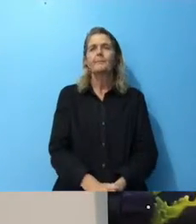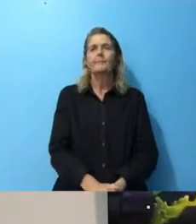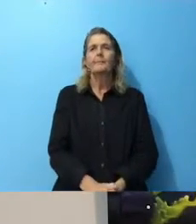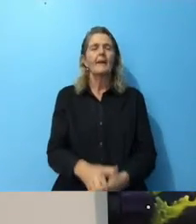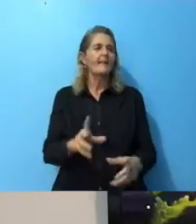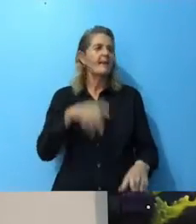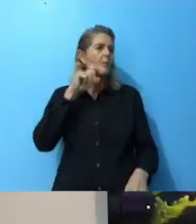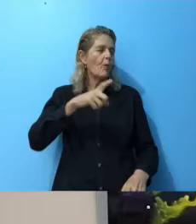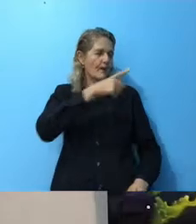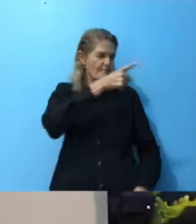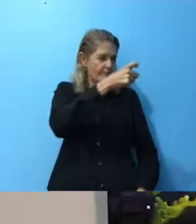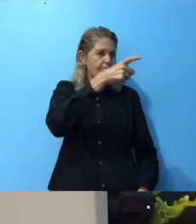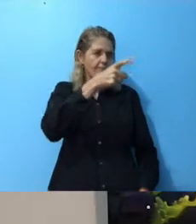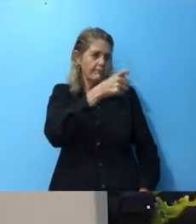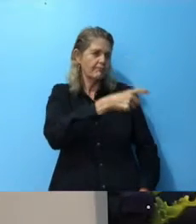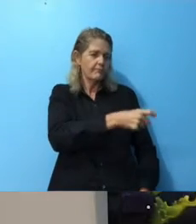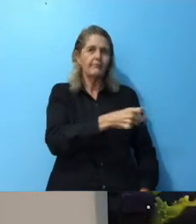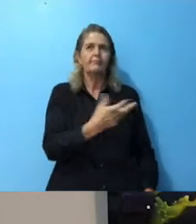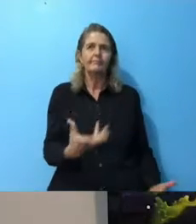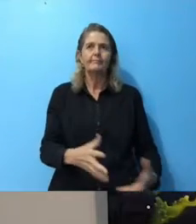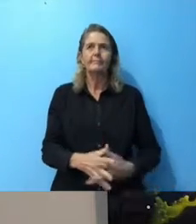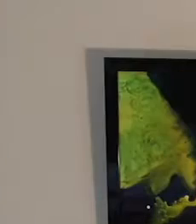and just hit it with the spray gun.